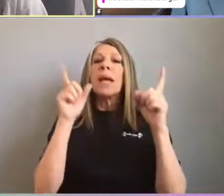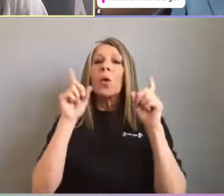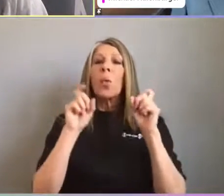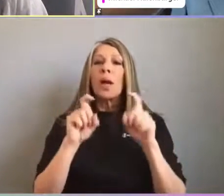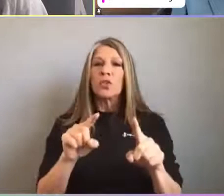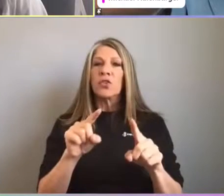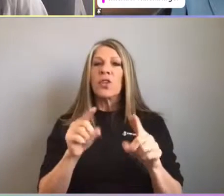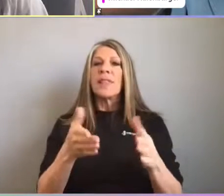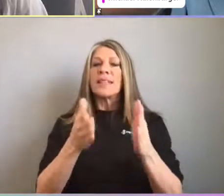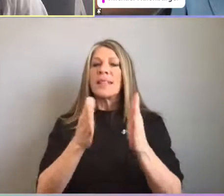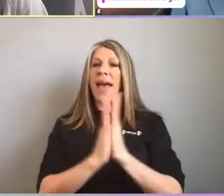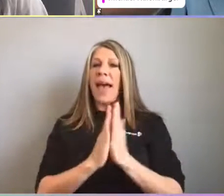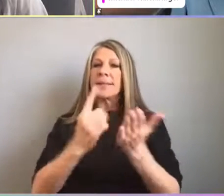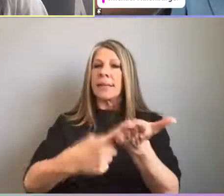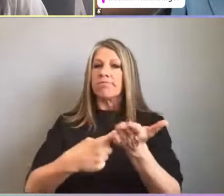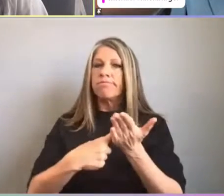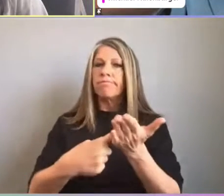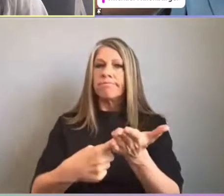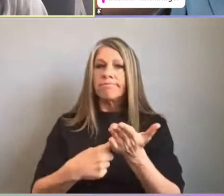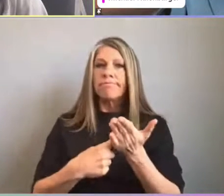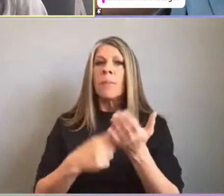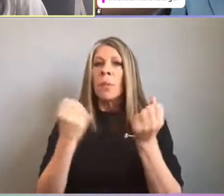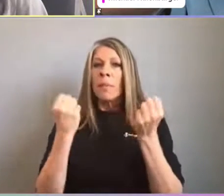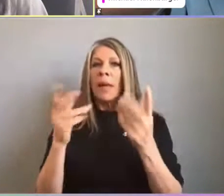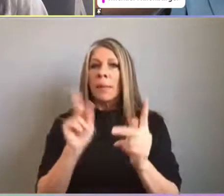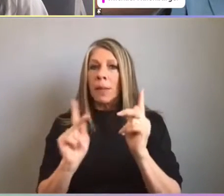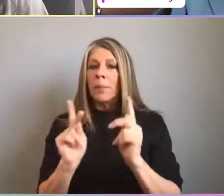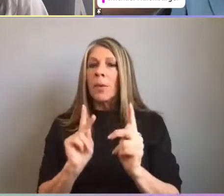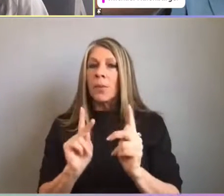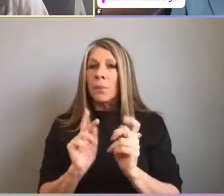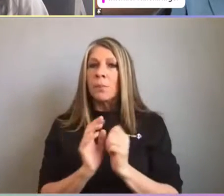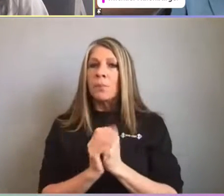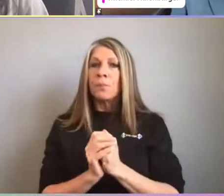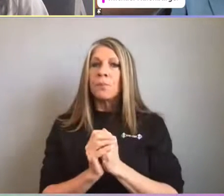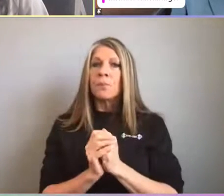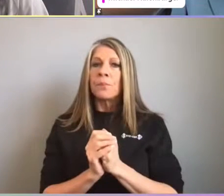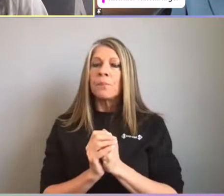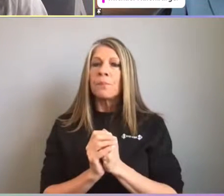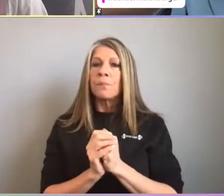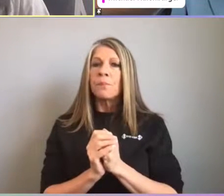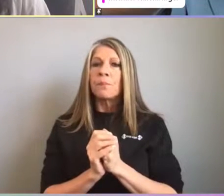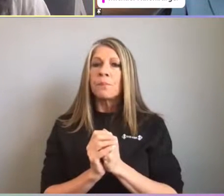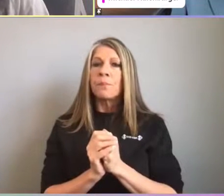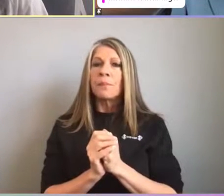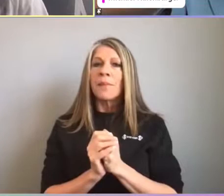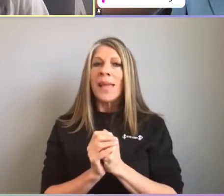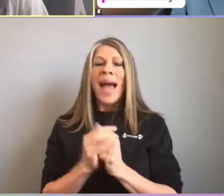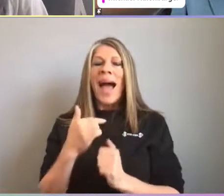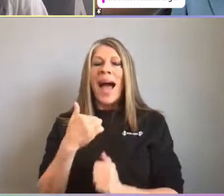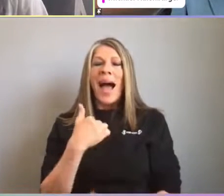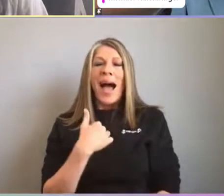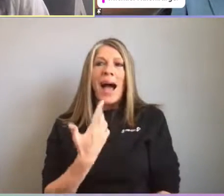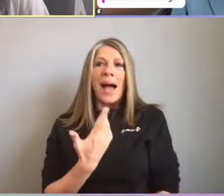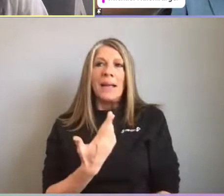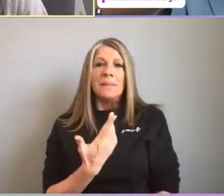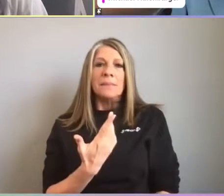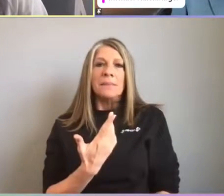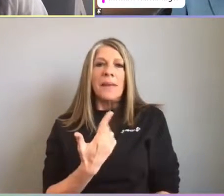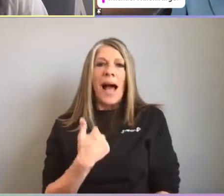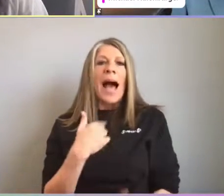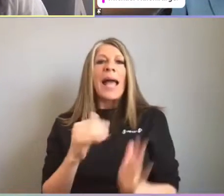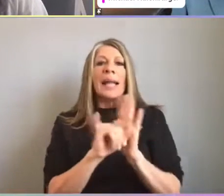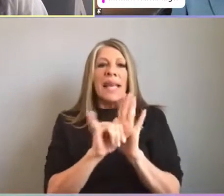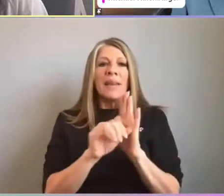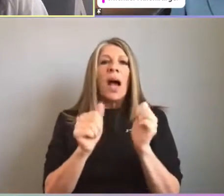that's asked and debated among a lot of individuals. I mean, I'm definitely got identify with